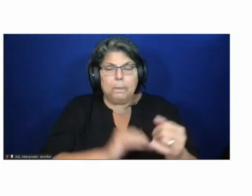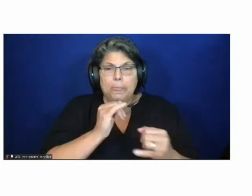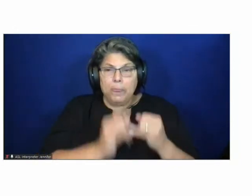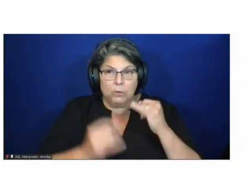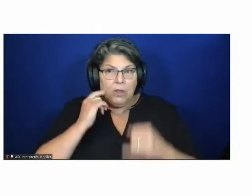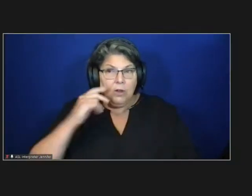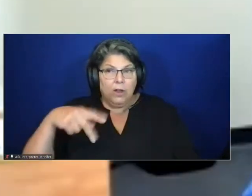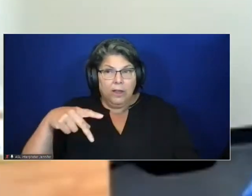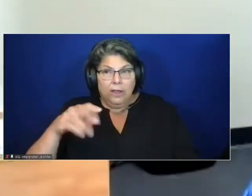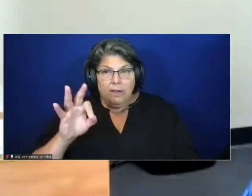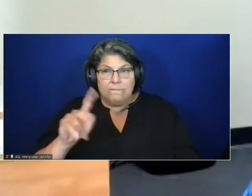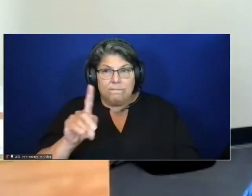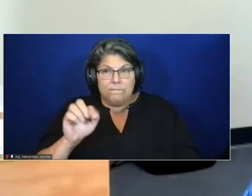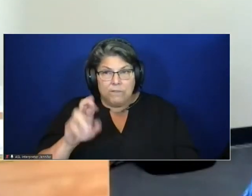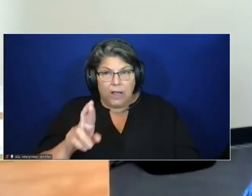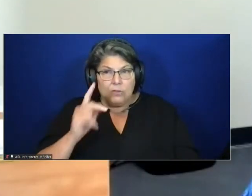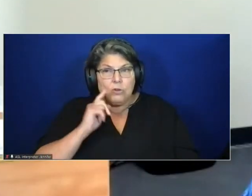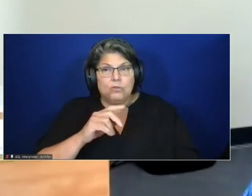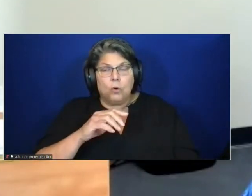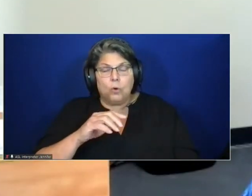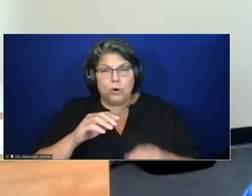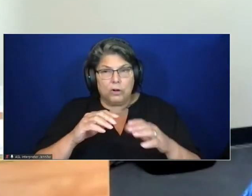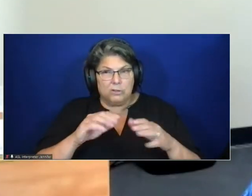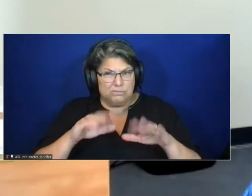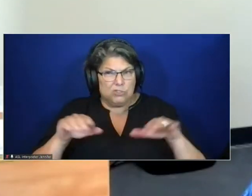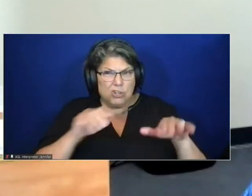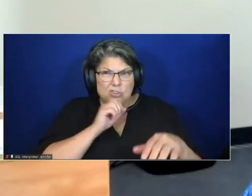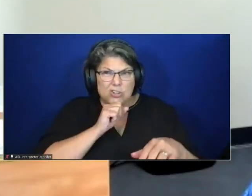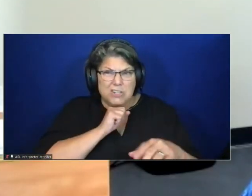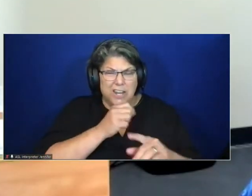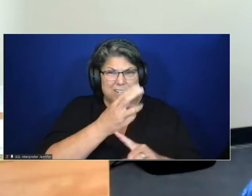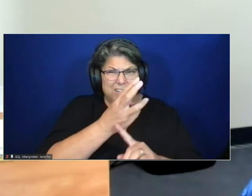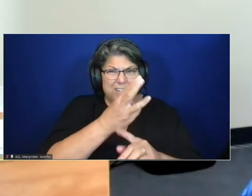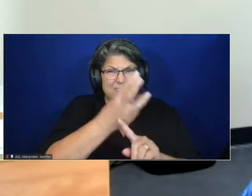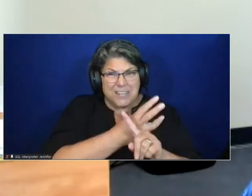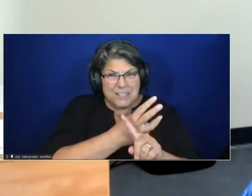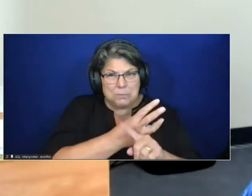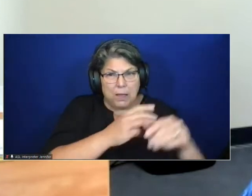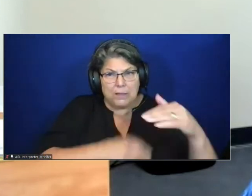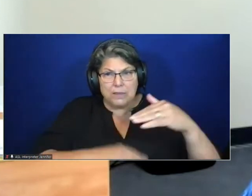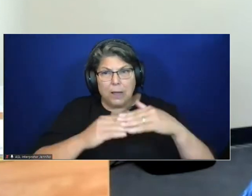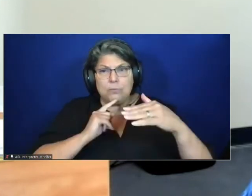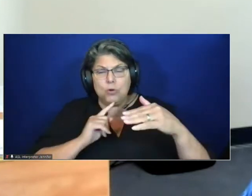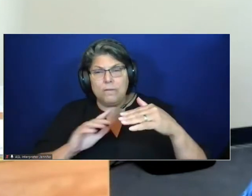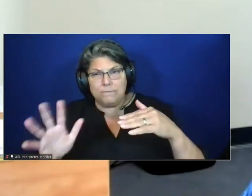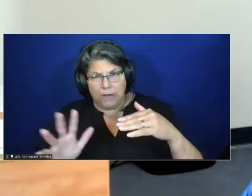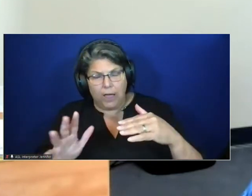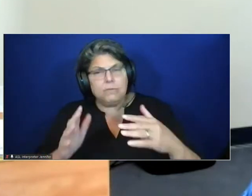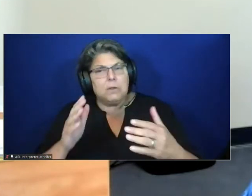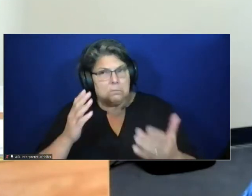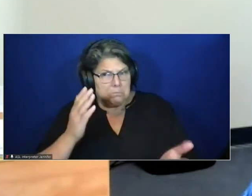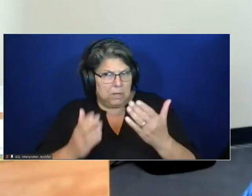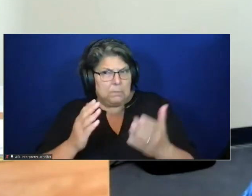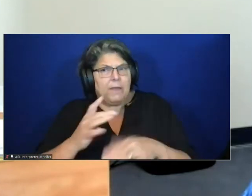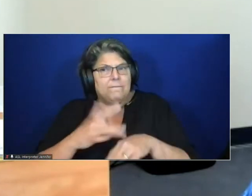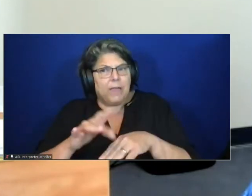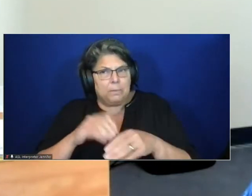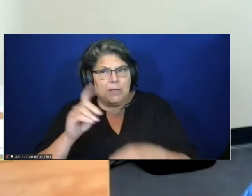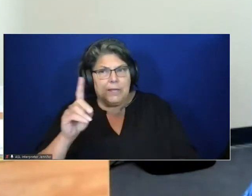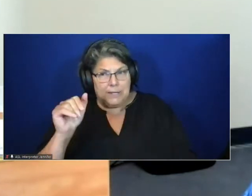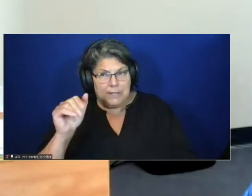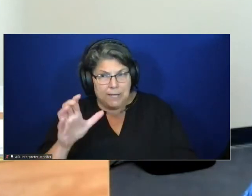the 6-month to 5-year-olds may be approved in December, and these will be available in providers' offices, both